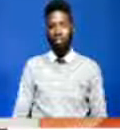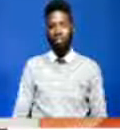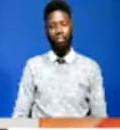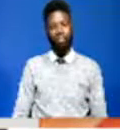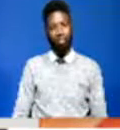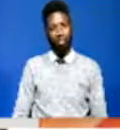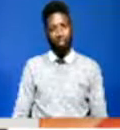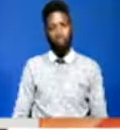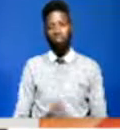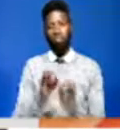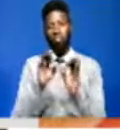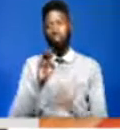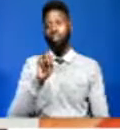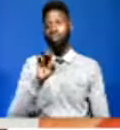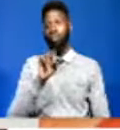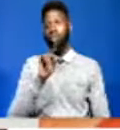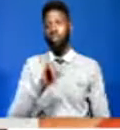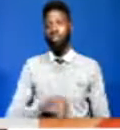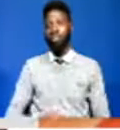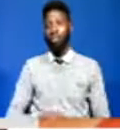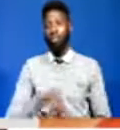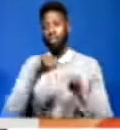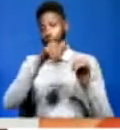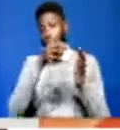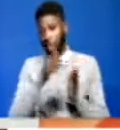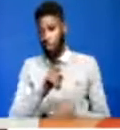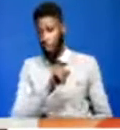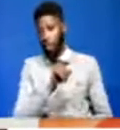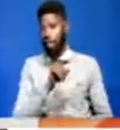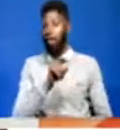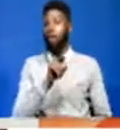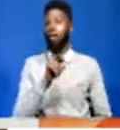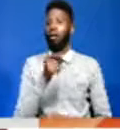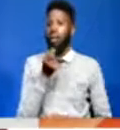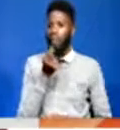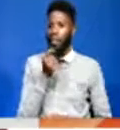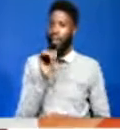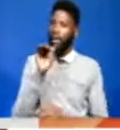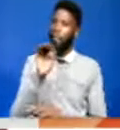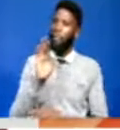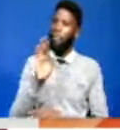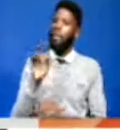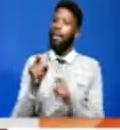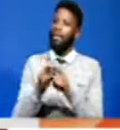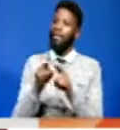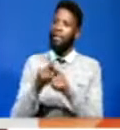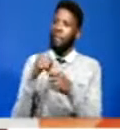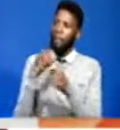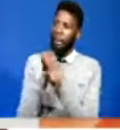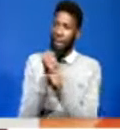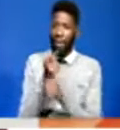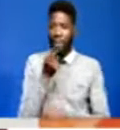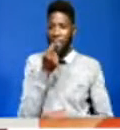Well done, Moki. In other news, groundnut farmers are being challenged to increase the acreage under the food crop to meet demand